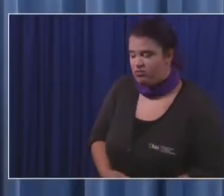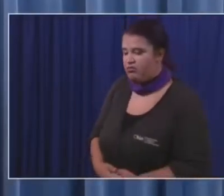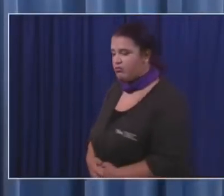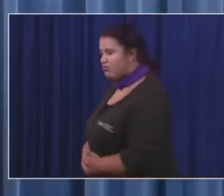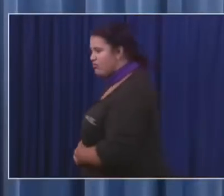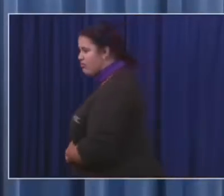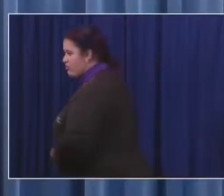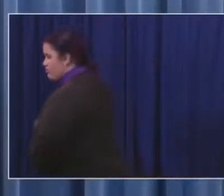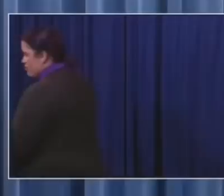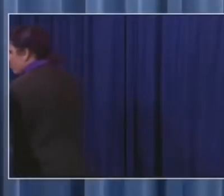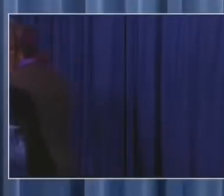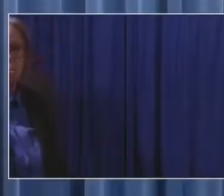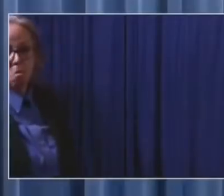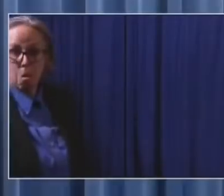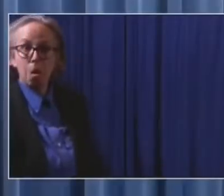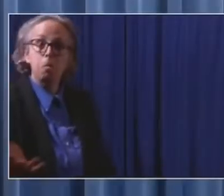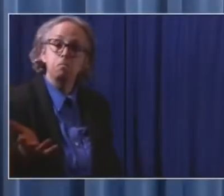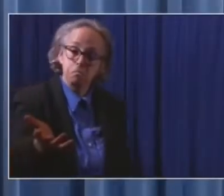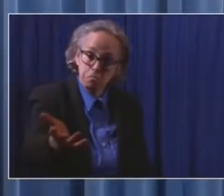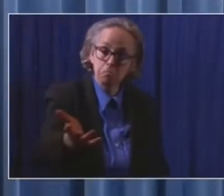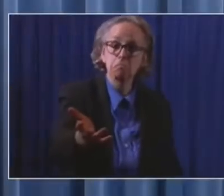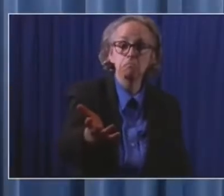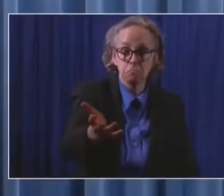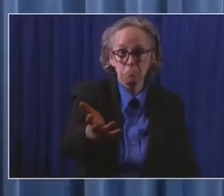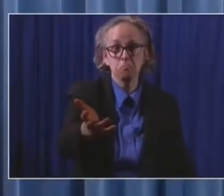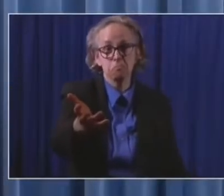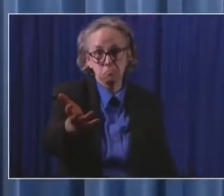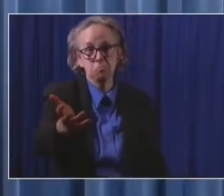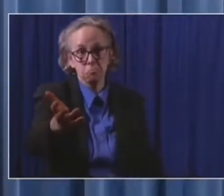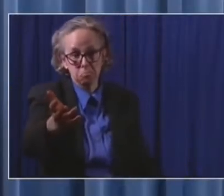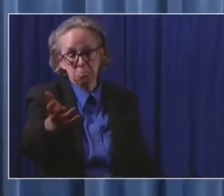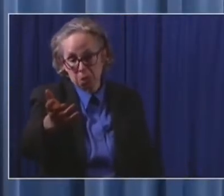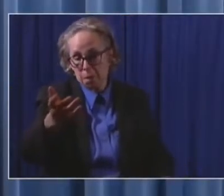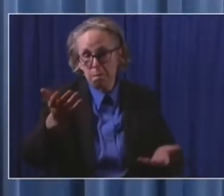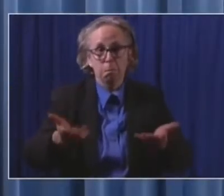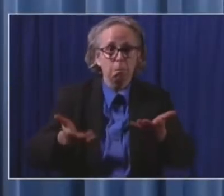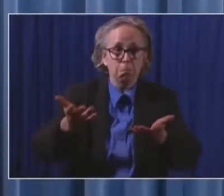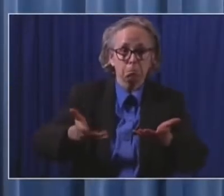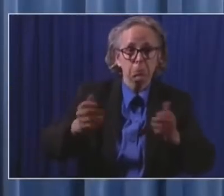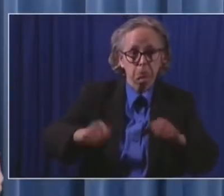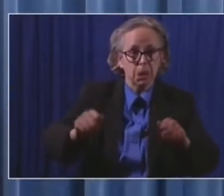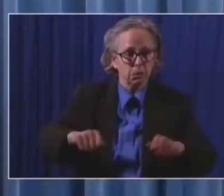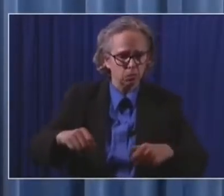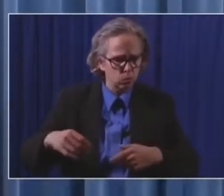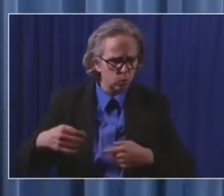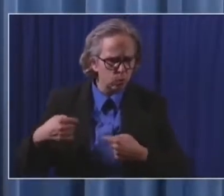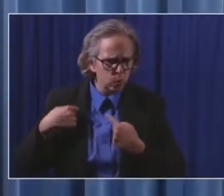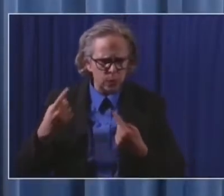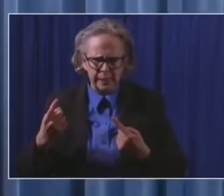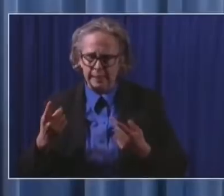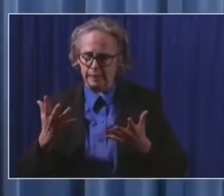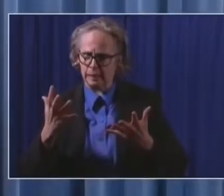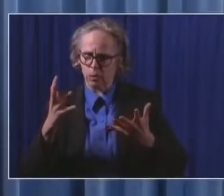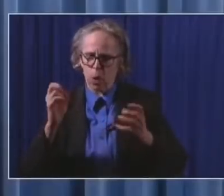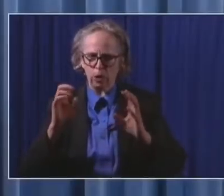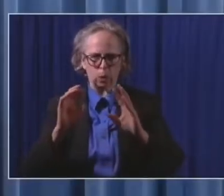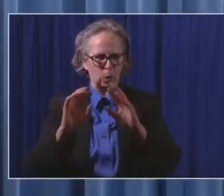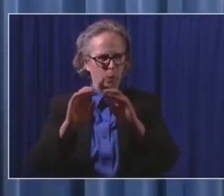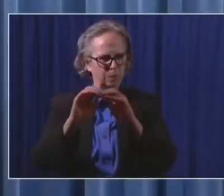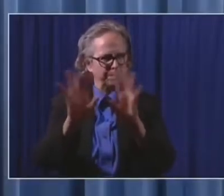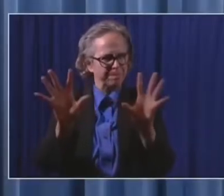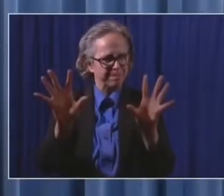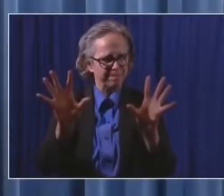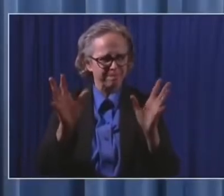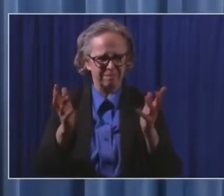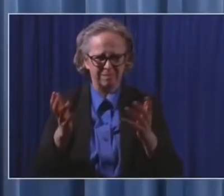Well, I suppose that's possible. We try to be very clear that people continued to need